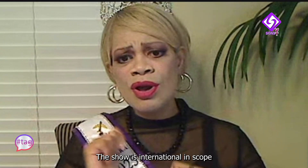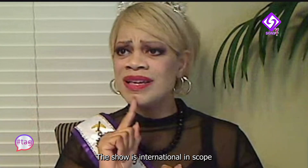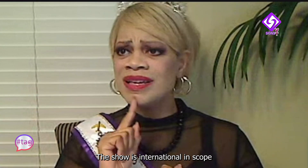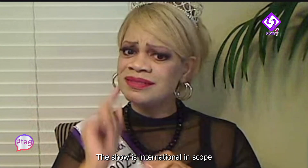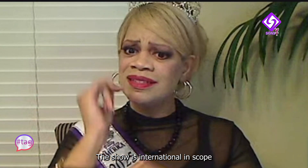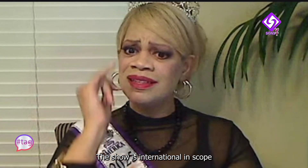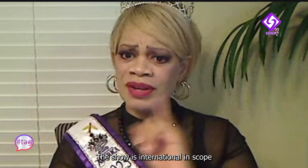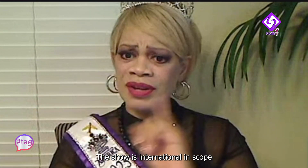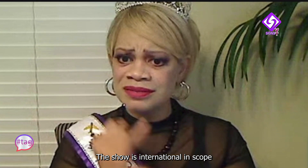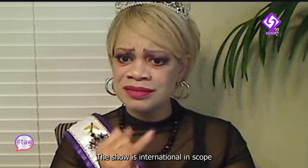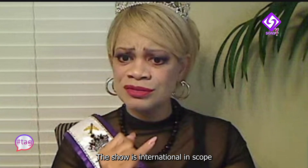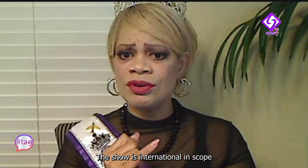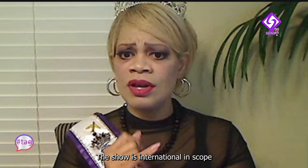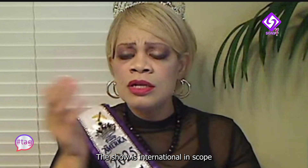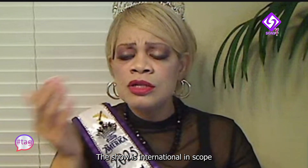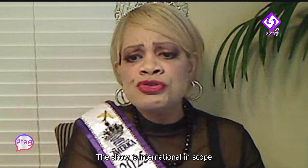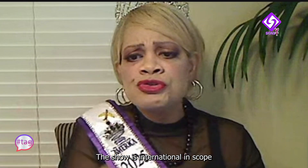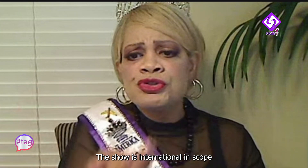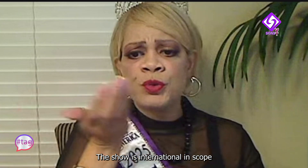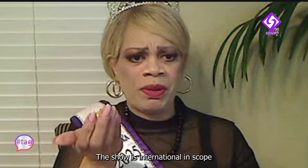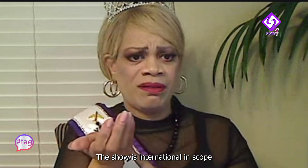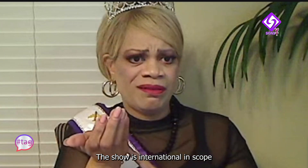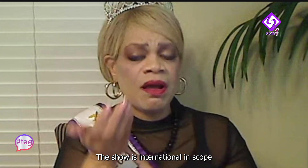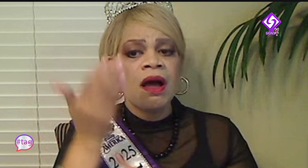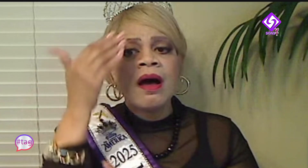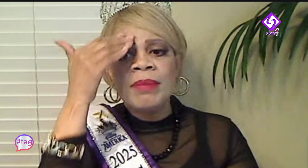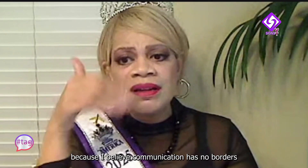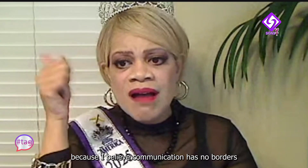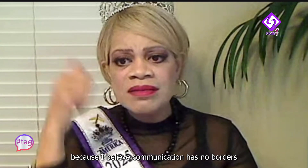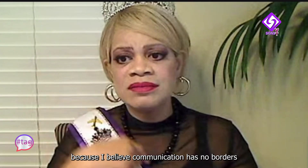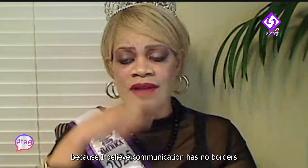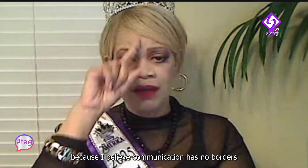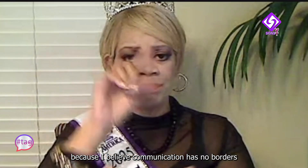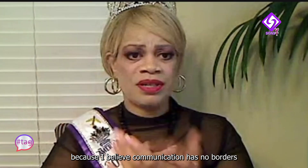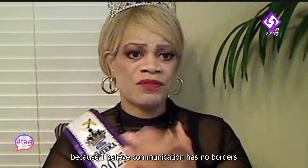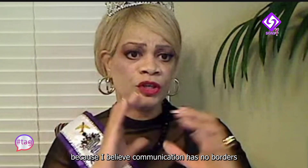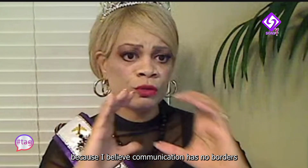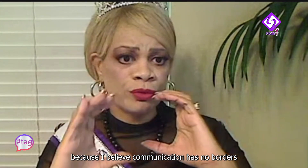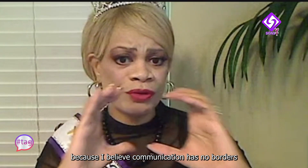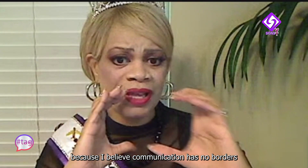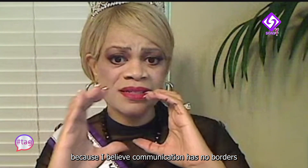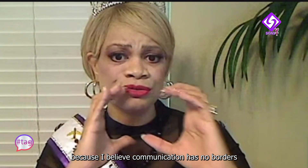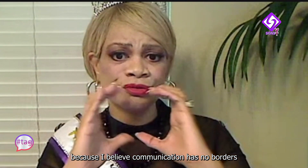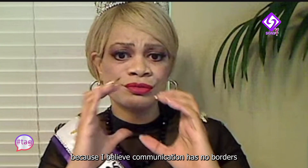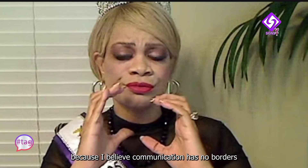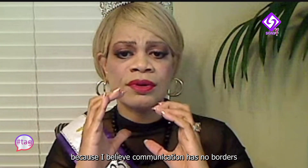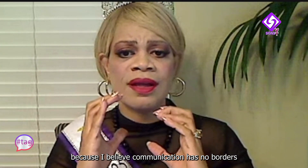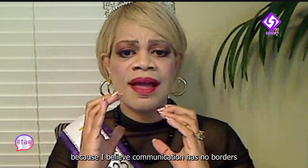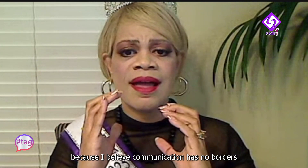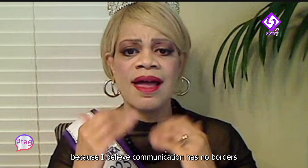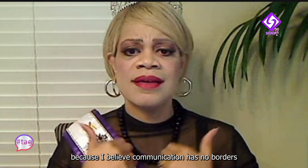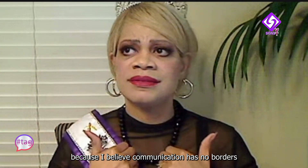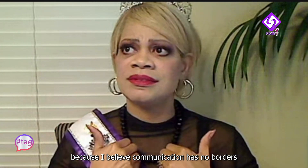The show is international in scope because I believe